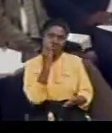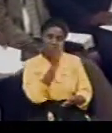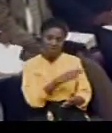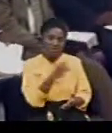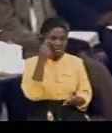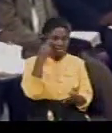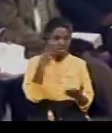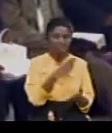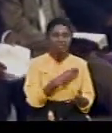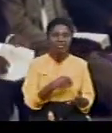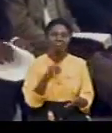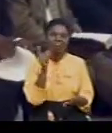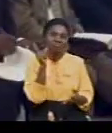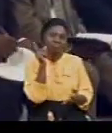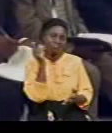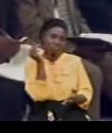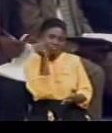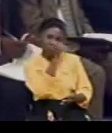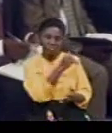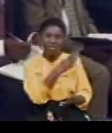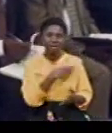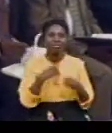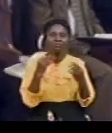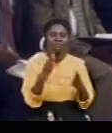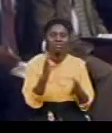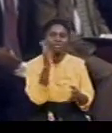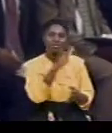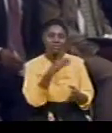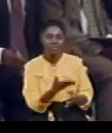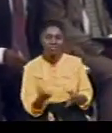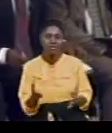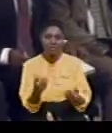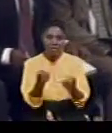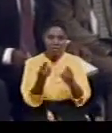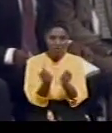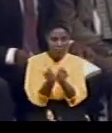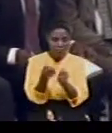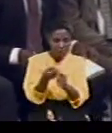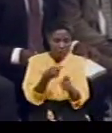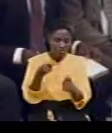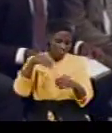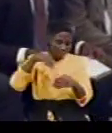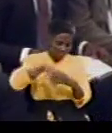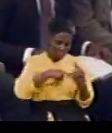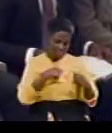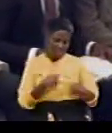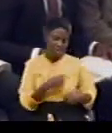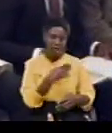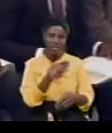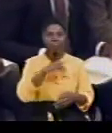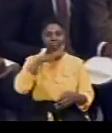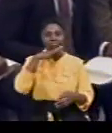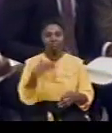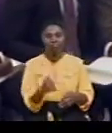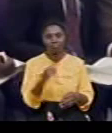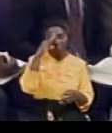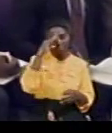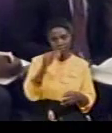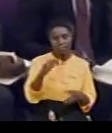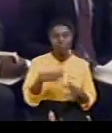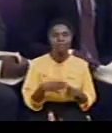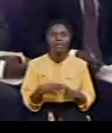foolishness, and all these evil things come from within and defy the man. And when the word from